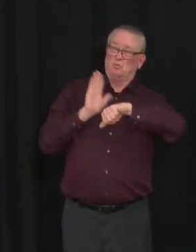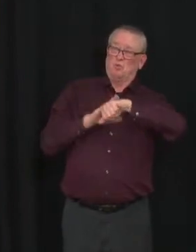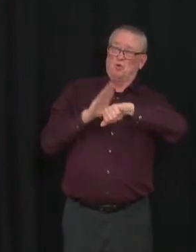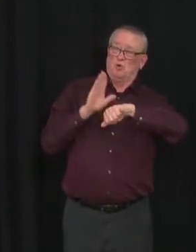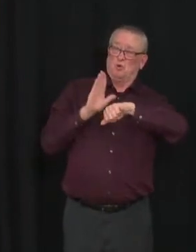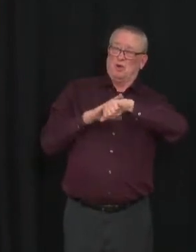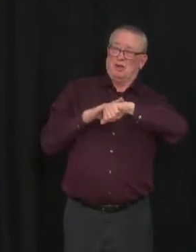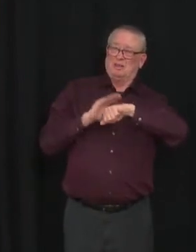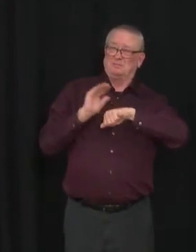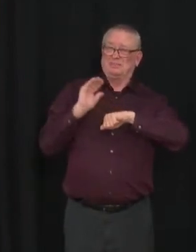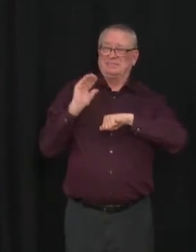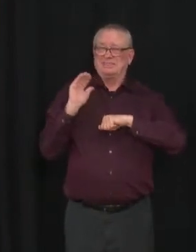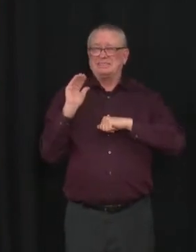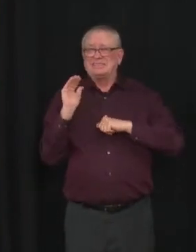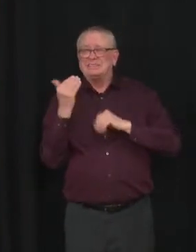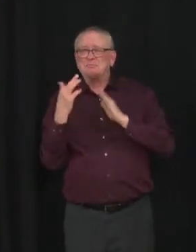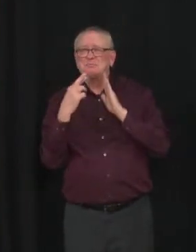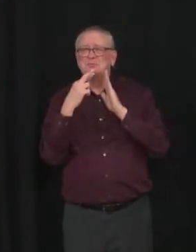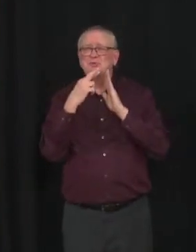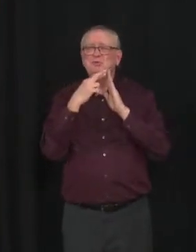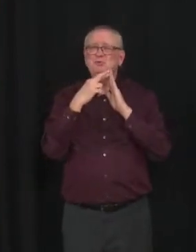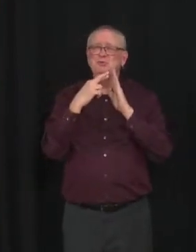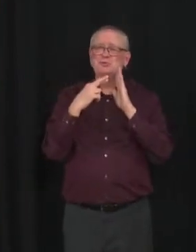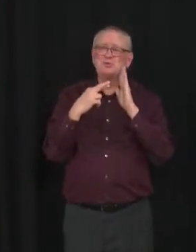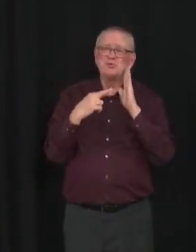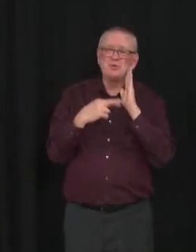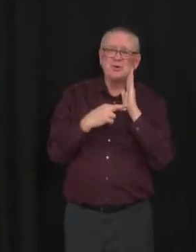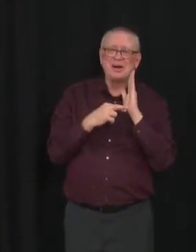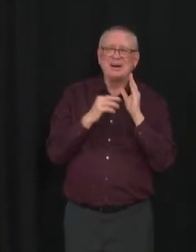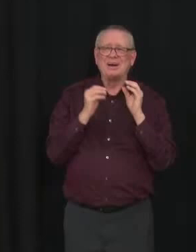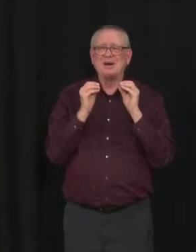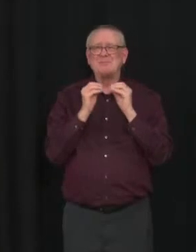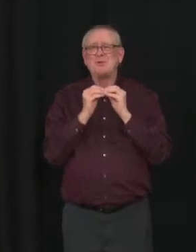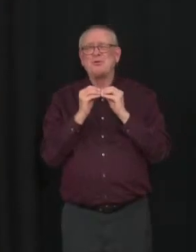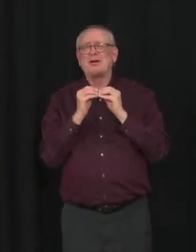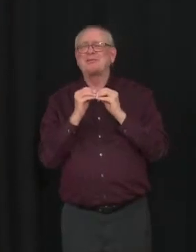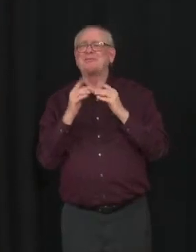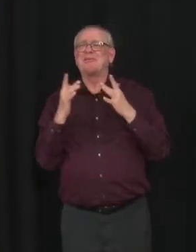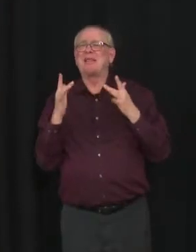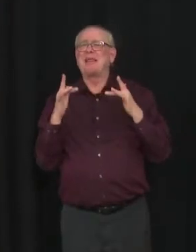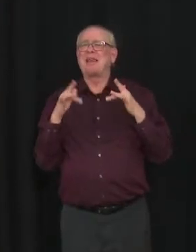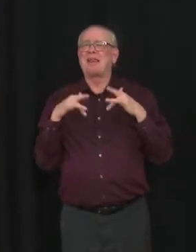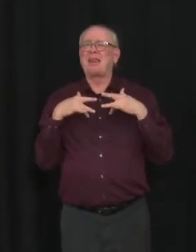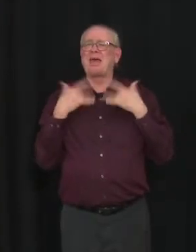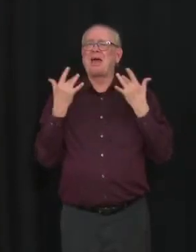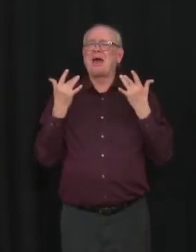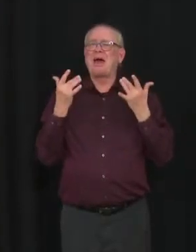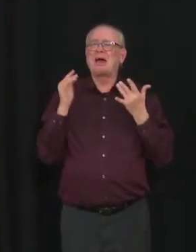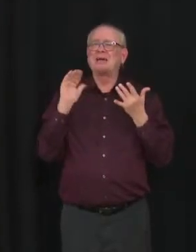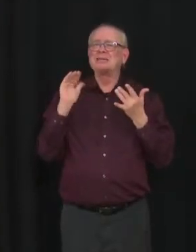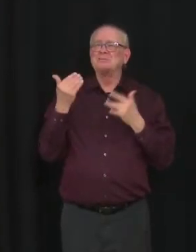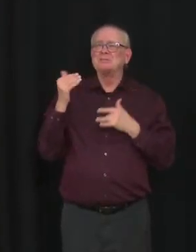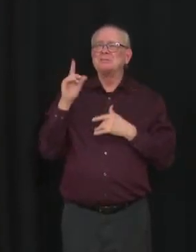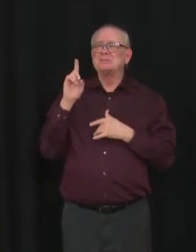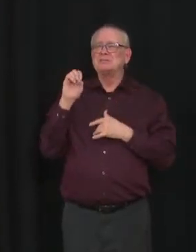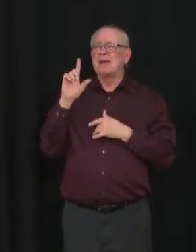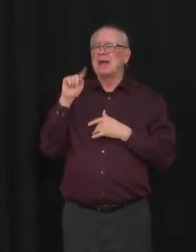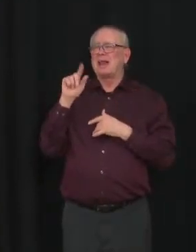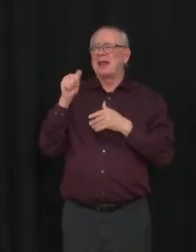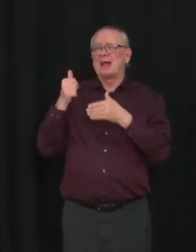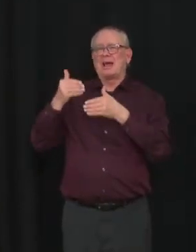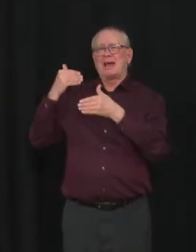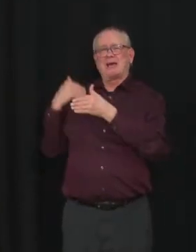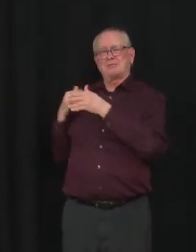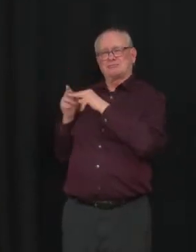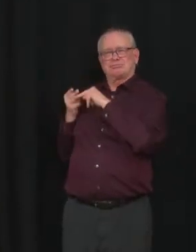we've seen in kind of any of the previous waves in terms of, when we hit the point where we needed to turn the ship around? I mean, certainly more mild than the